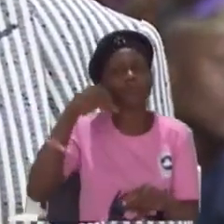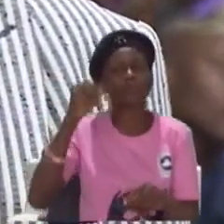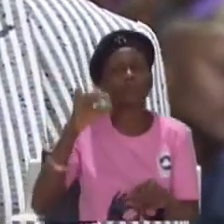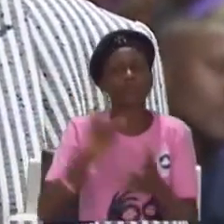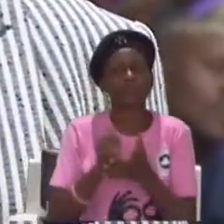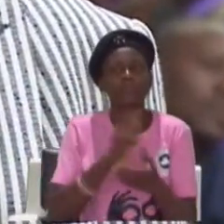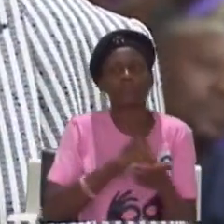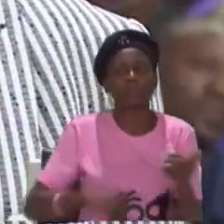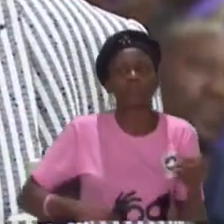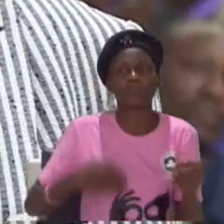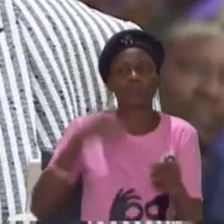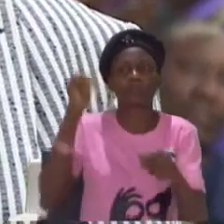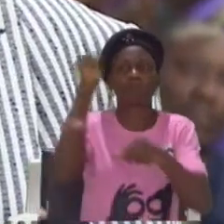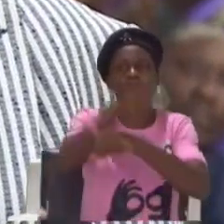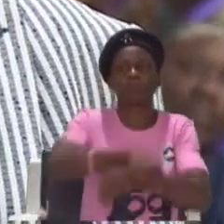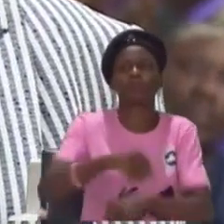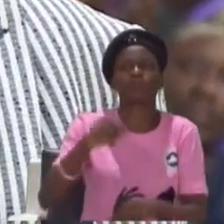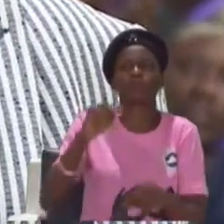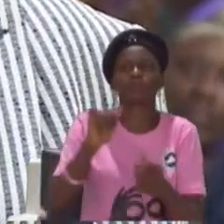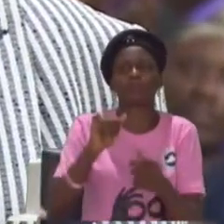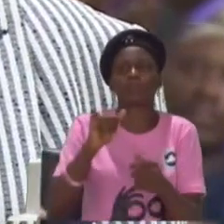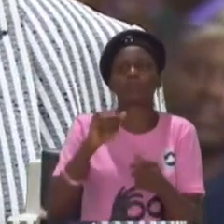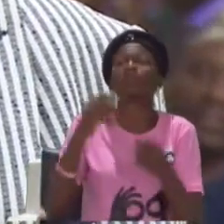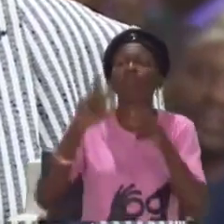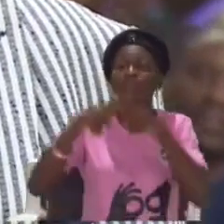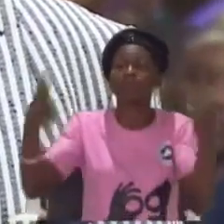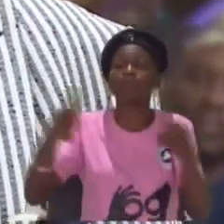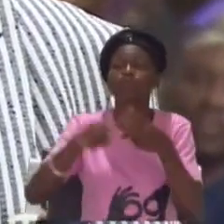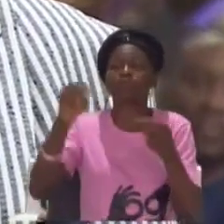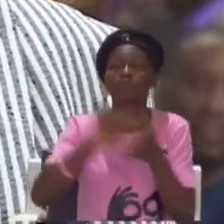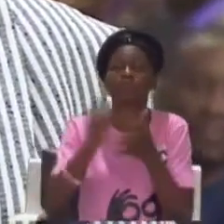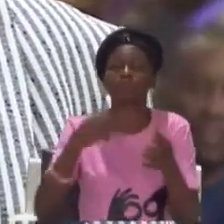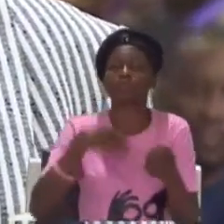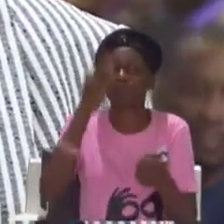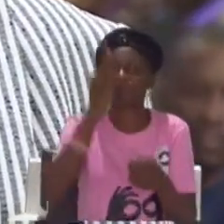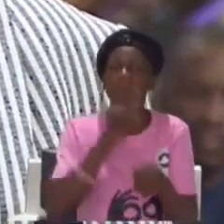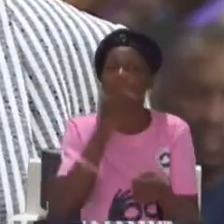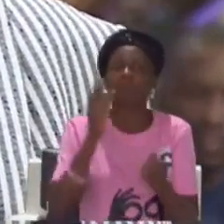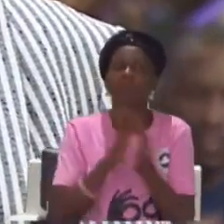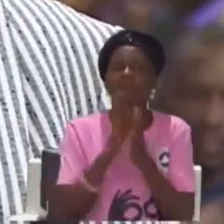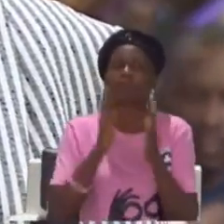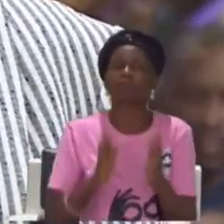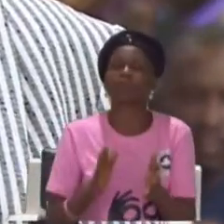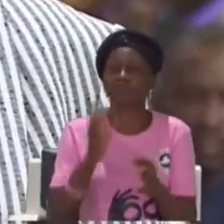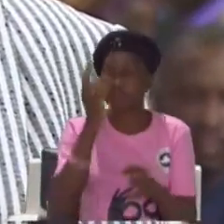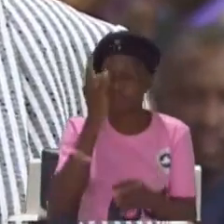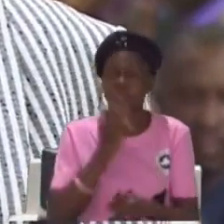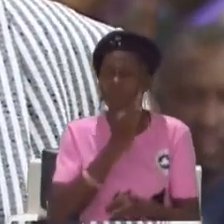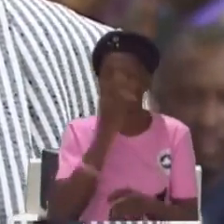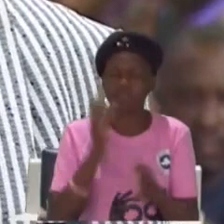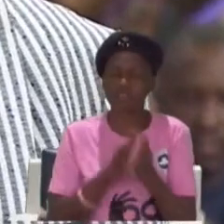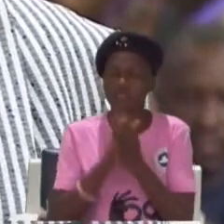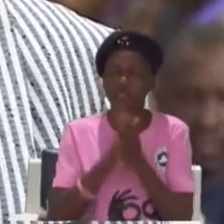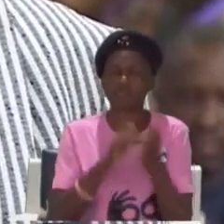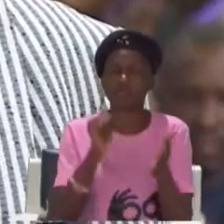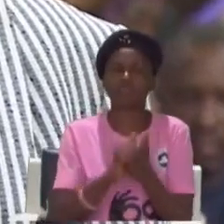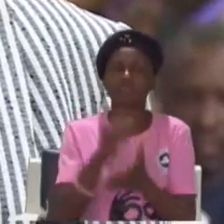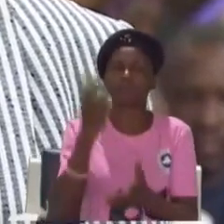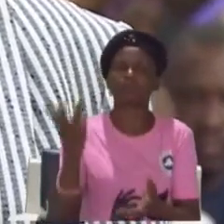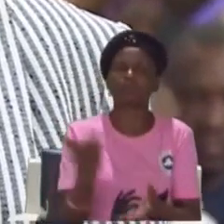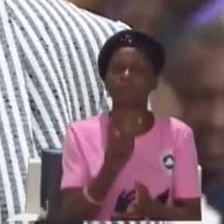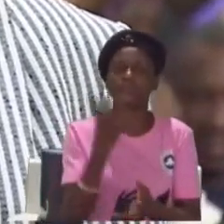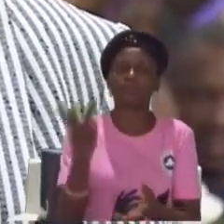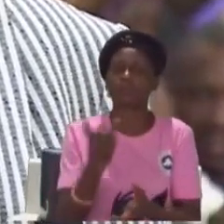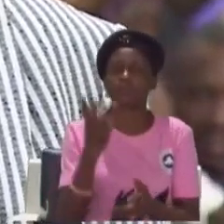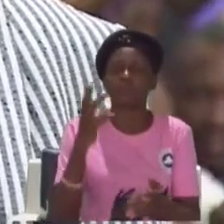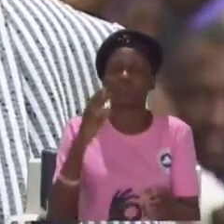Lord had revealed to him that we should have a fasting and prayer that Wednesday. We fasted and prayed that Wednesday. In